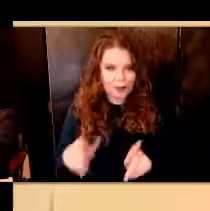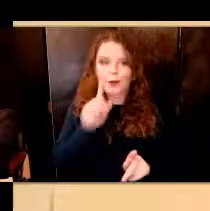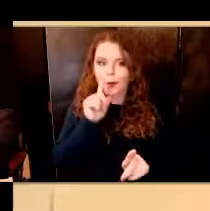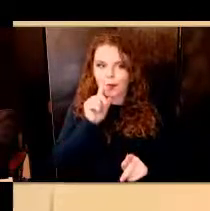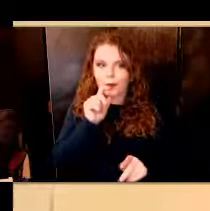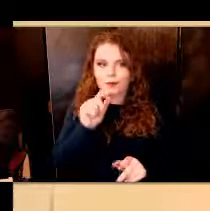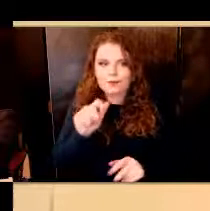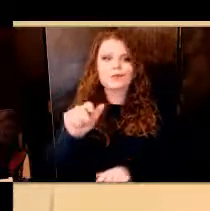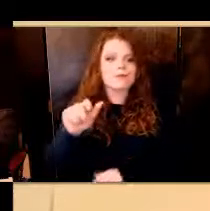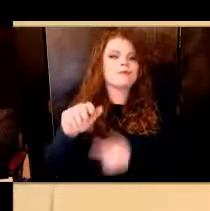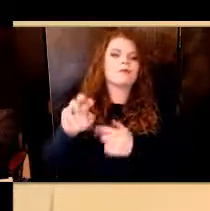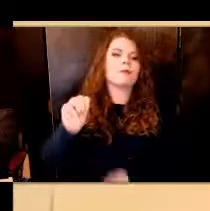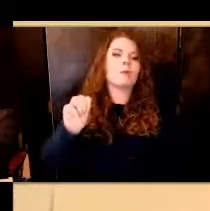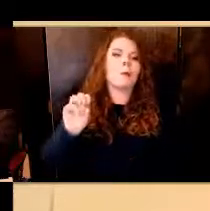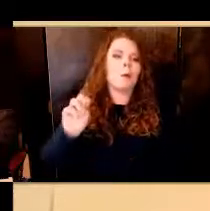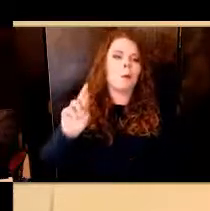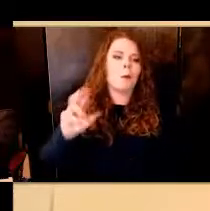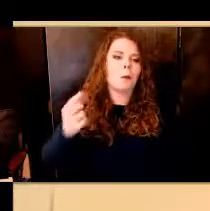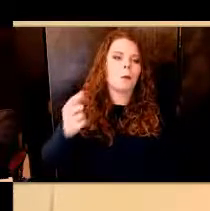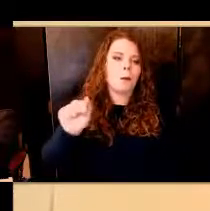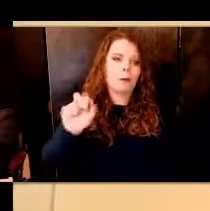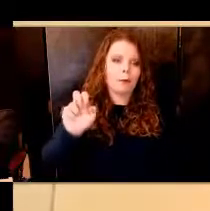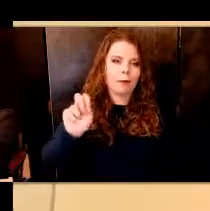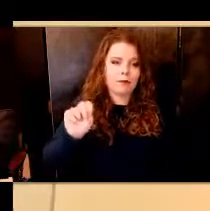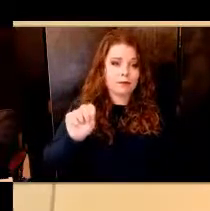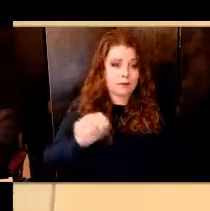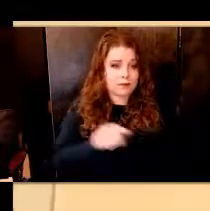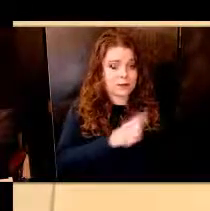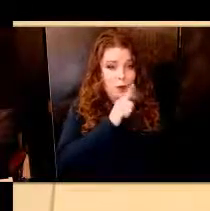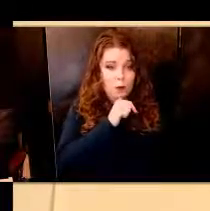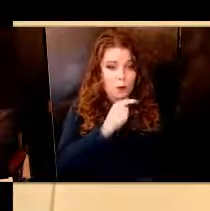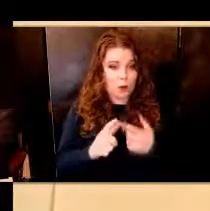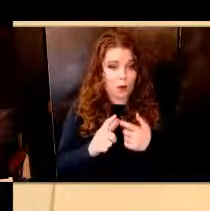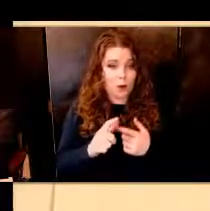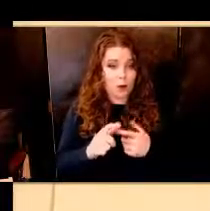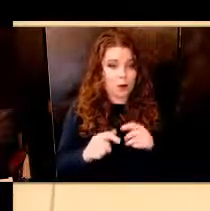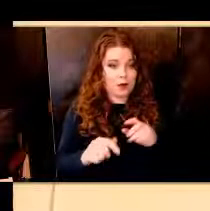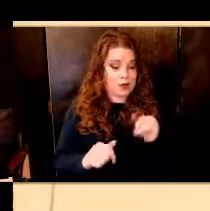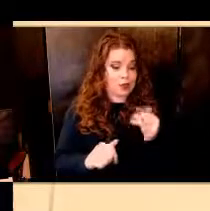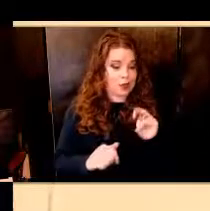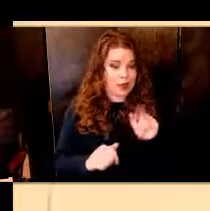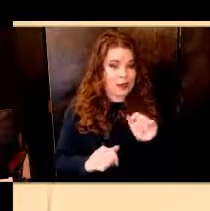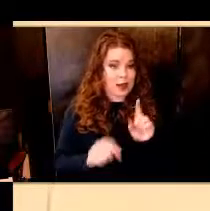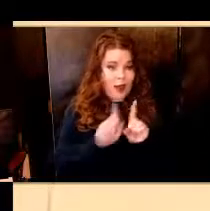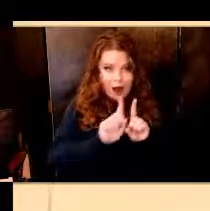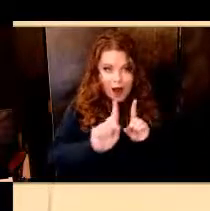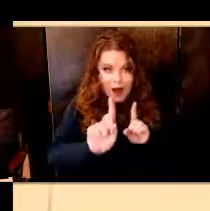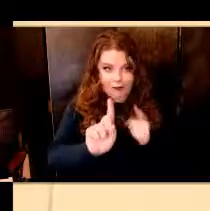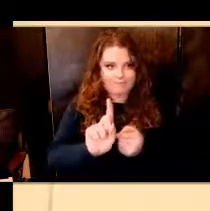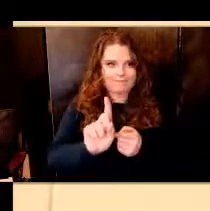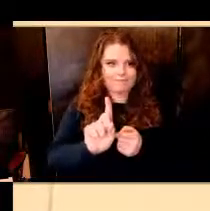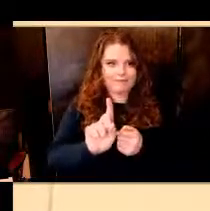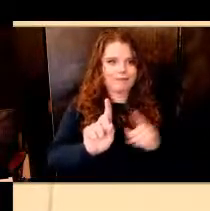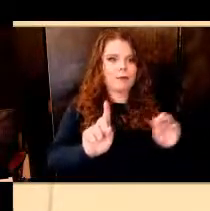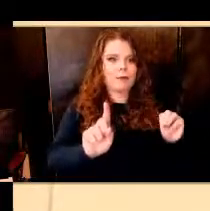5/8 miles, and that's Morgan. So when it asks me who ran a mile further than Jenny, I can write Morgan.